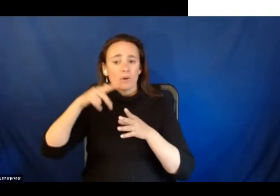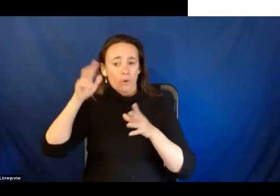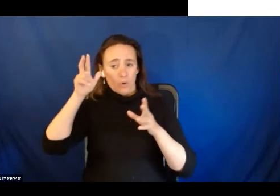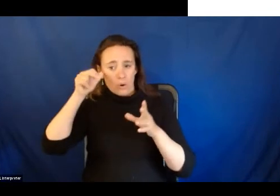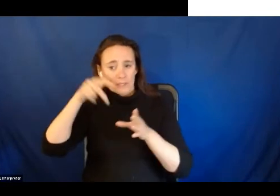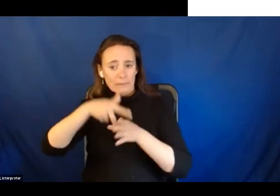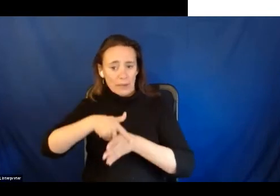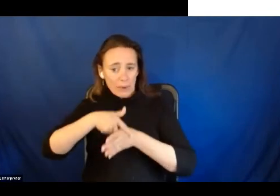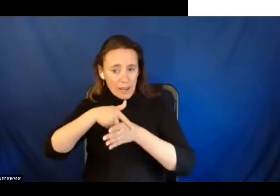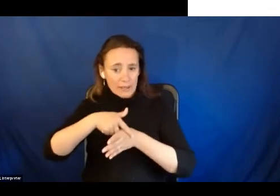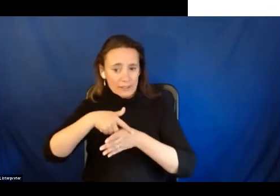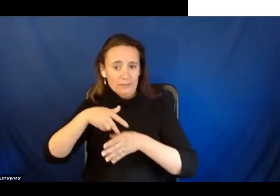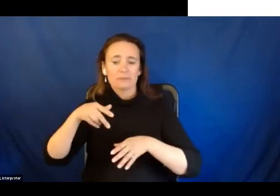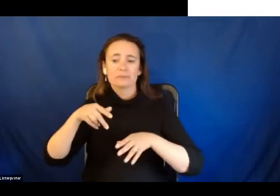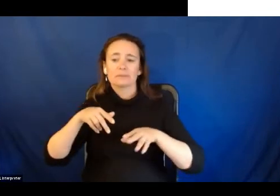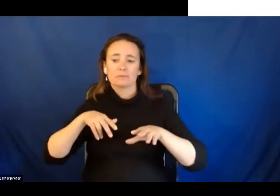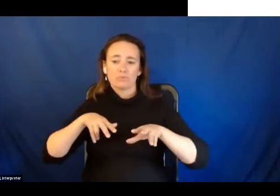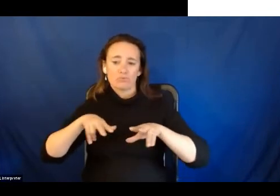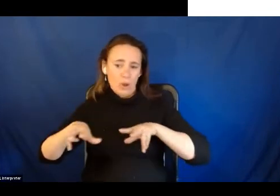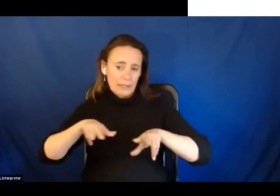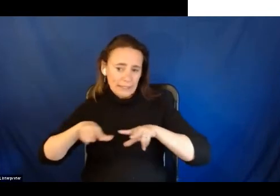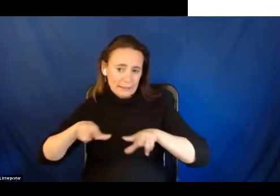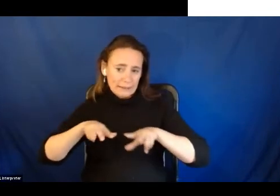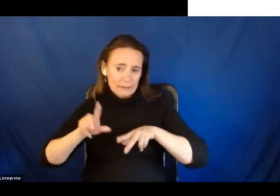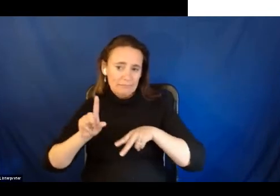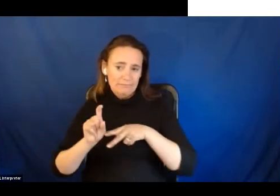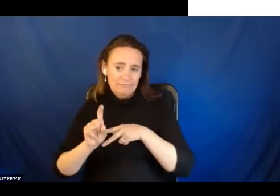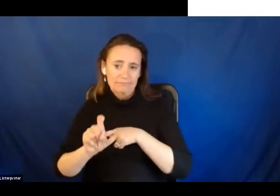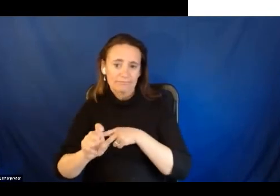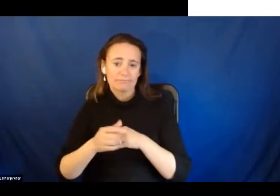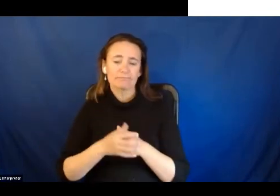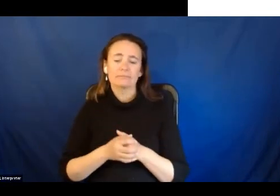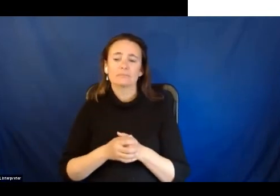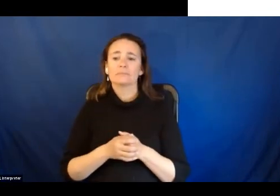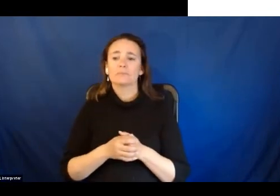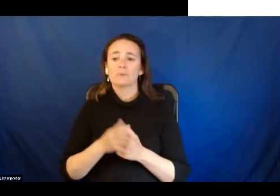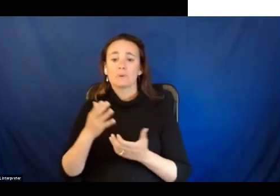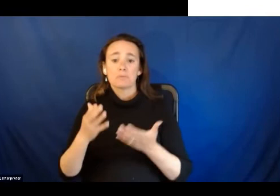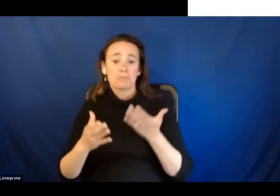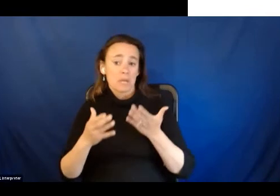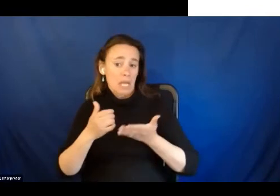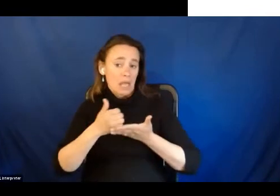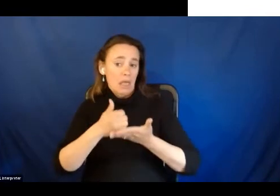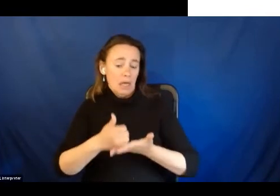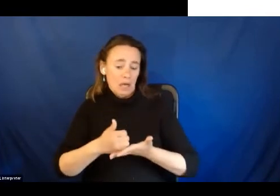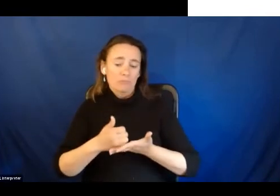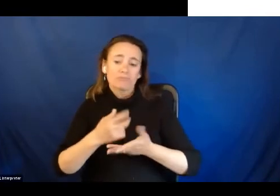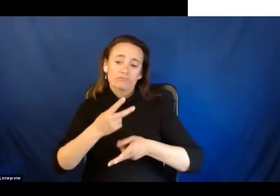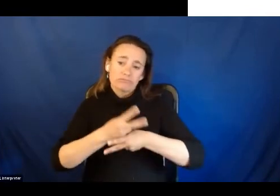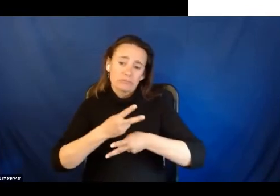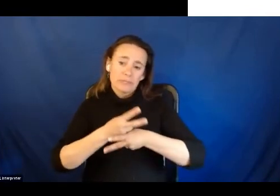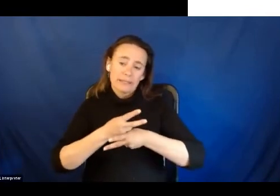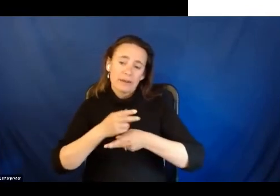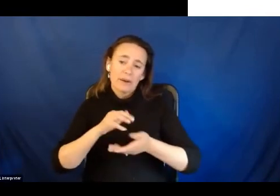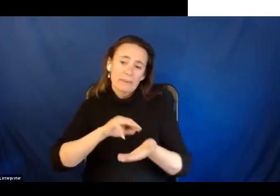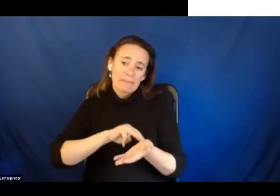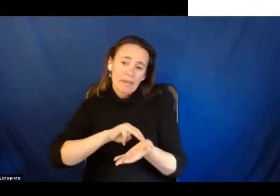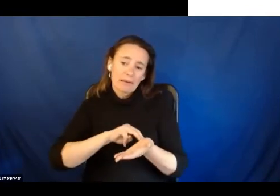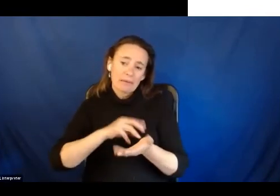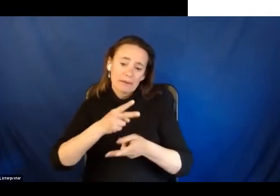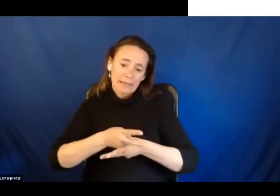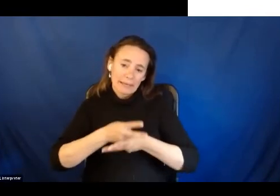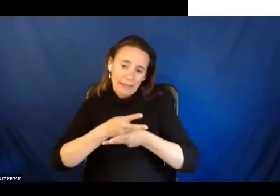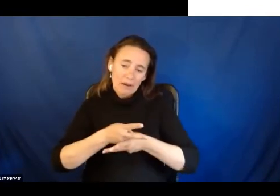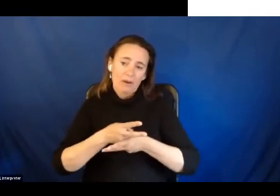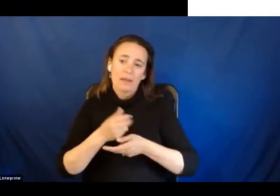directly related to the sexual violence experience, like taking care of their medical care, but can also be things that will help them meet their bodily